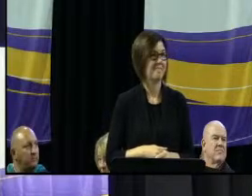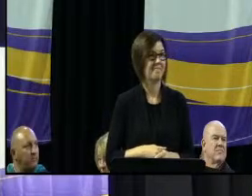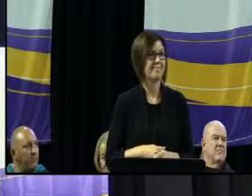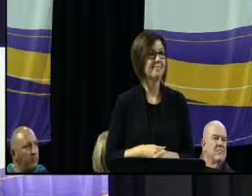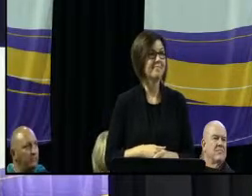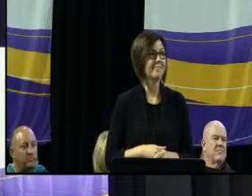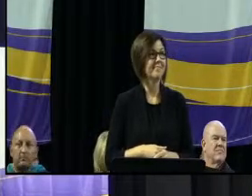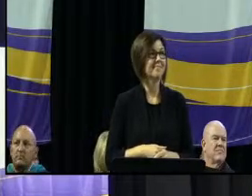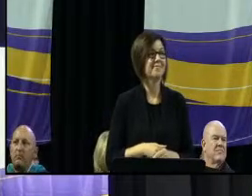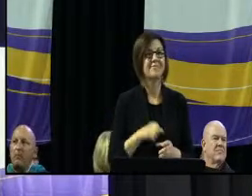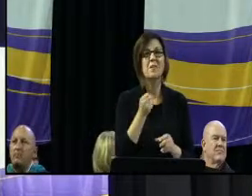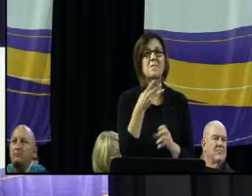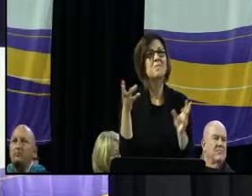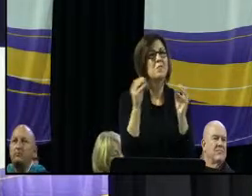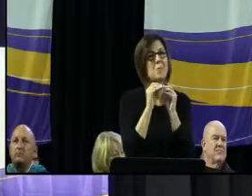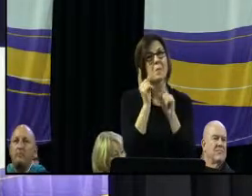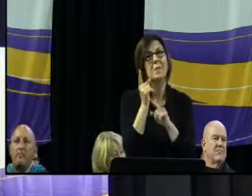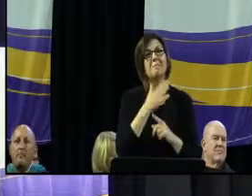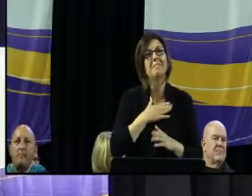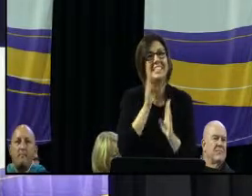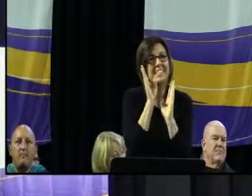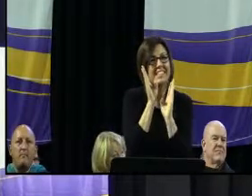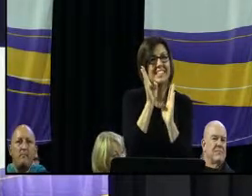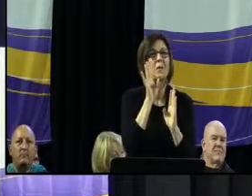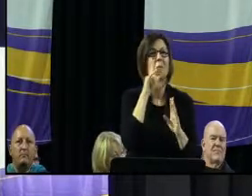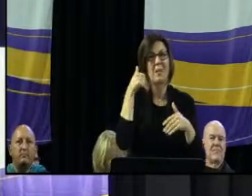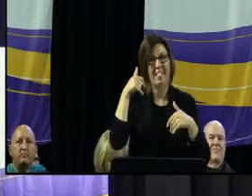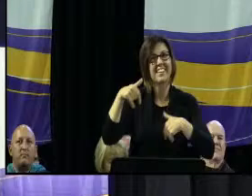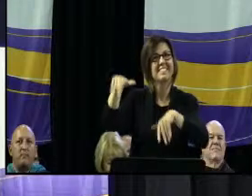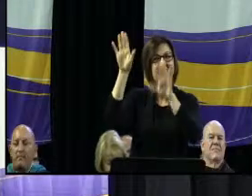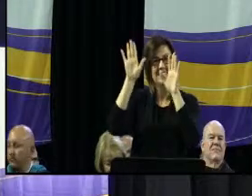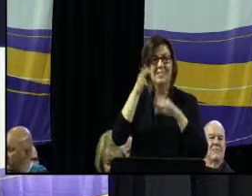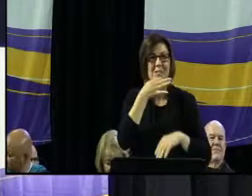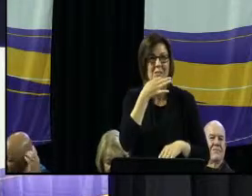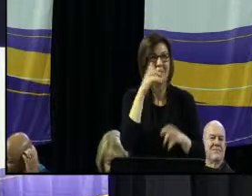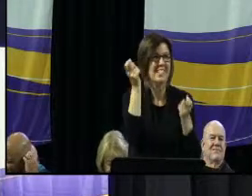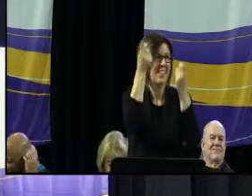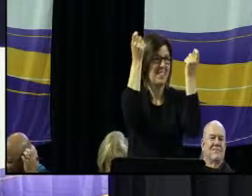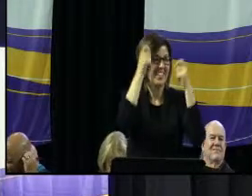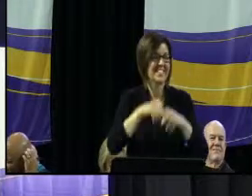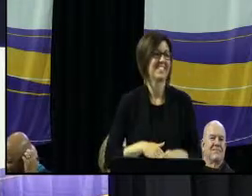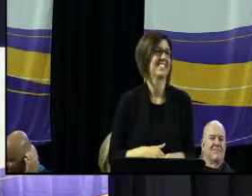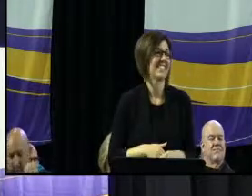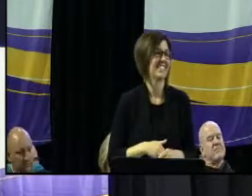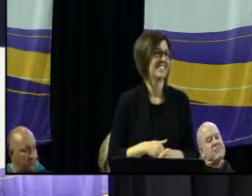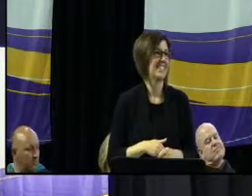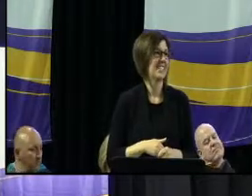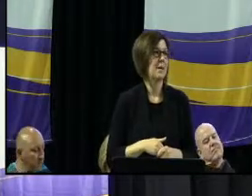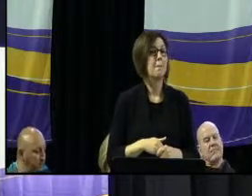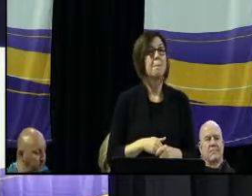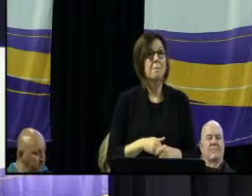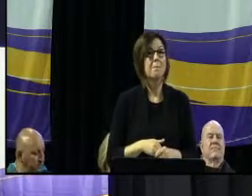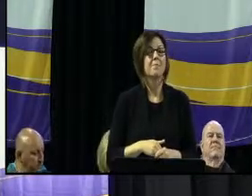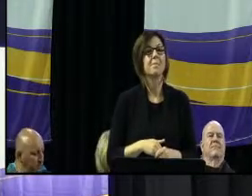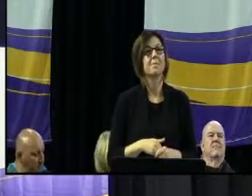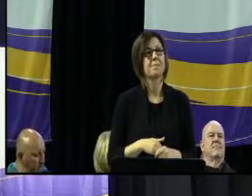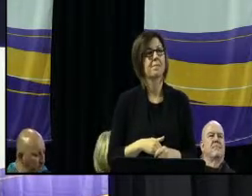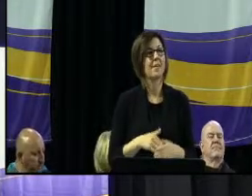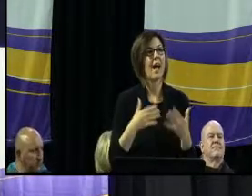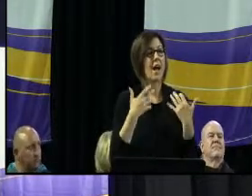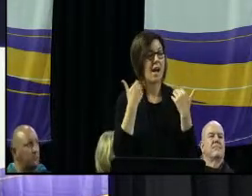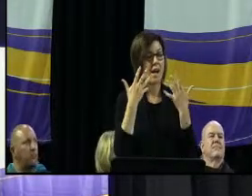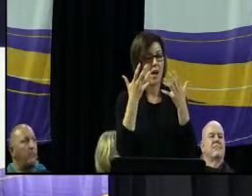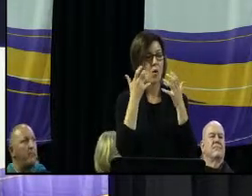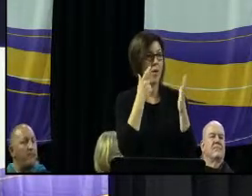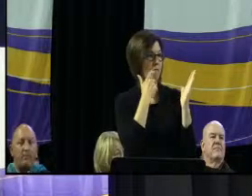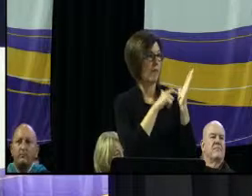Just a few more minutes, if I can have your attention, we're gonna get you out so you can start the celebrating. I would like to recognize